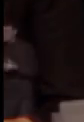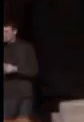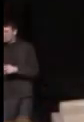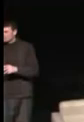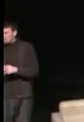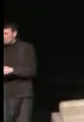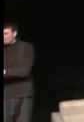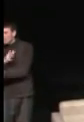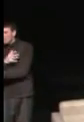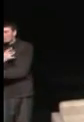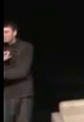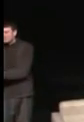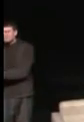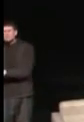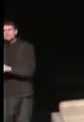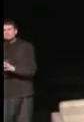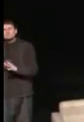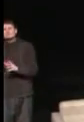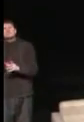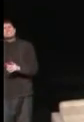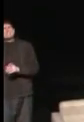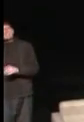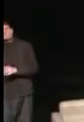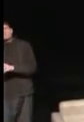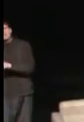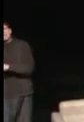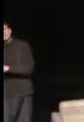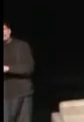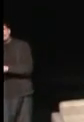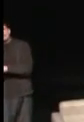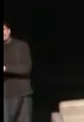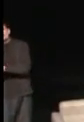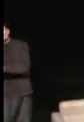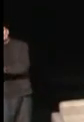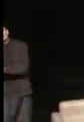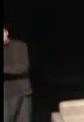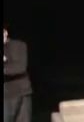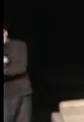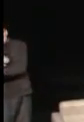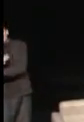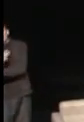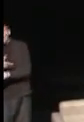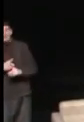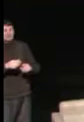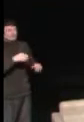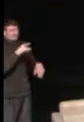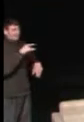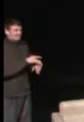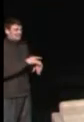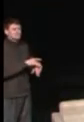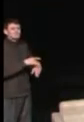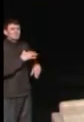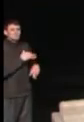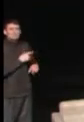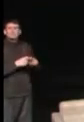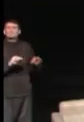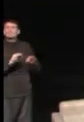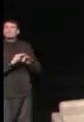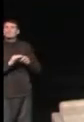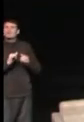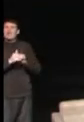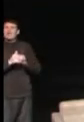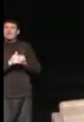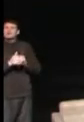experience remotely through the web, but have those two experiences complement one another and offer a balance between the two and not have them